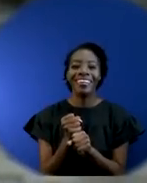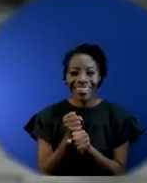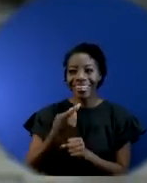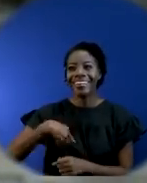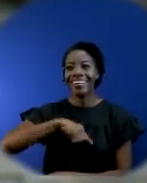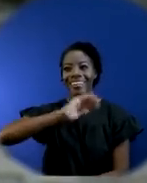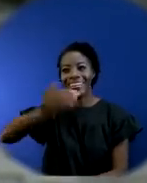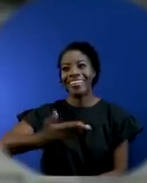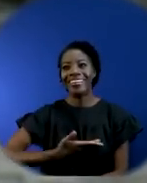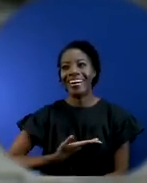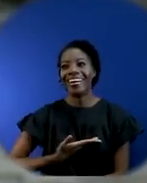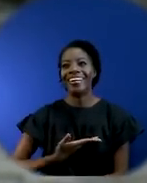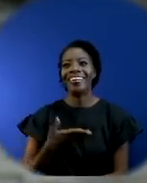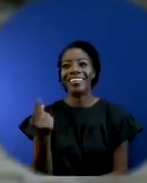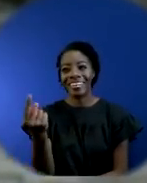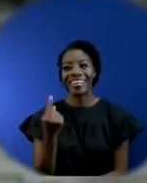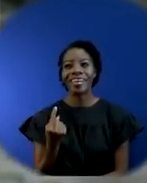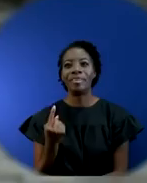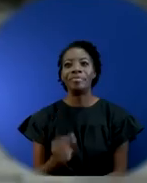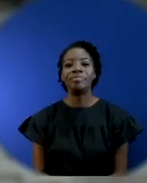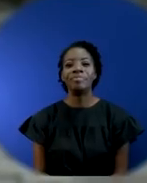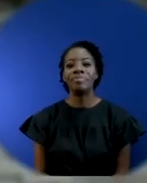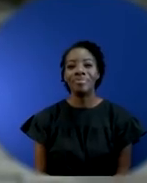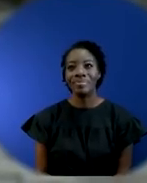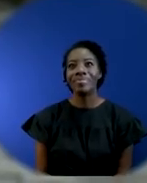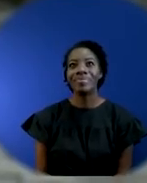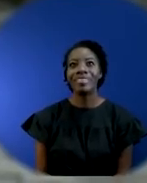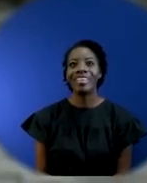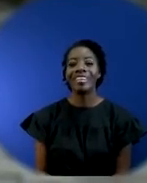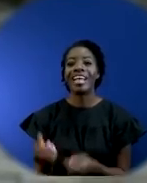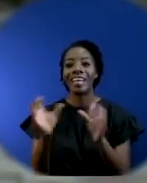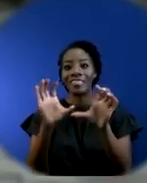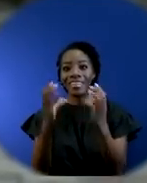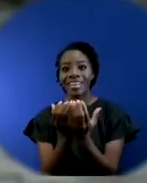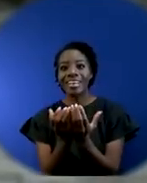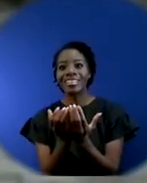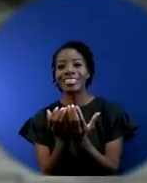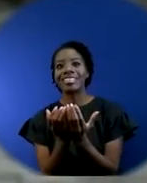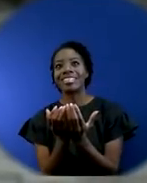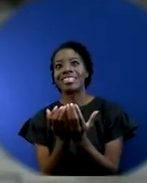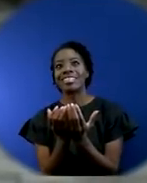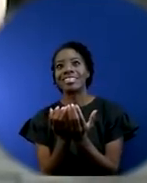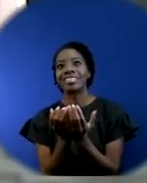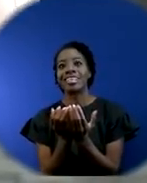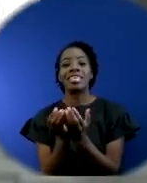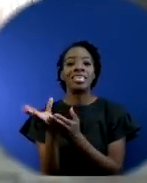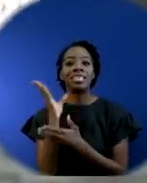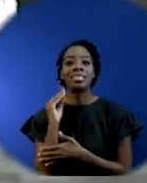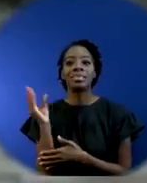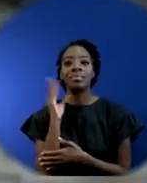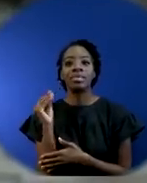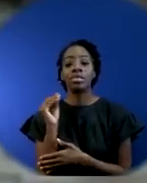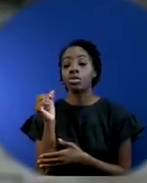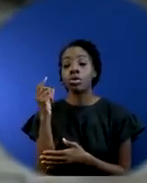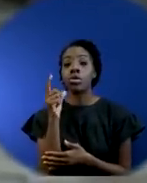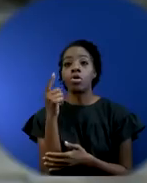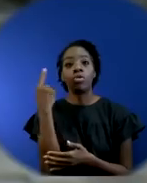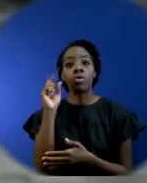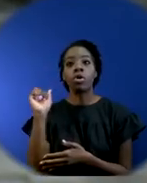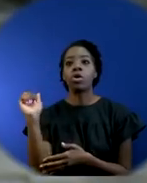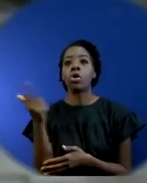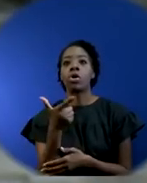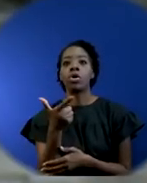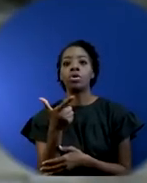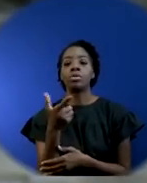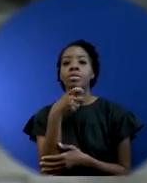invite you to participate in Vacation Bible School and classes and experiences for all ages and